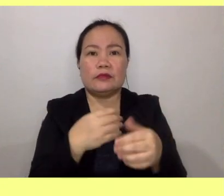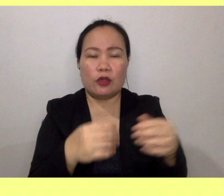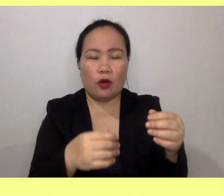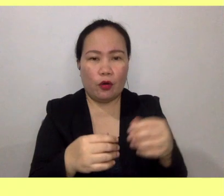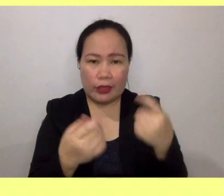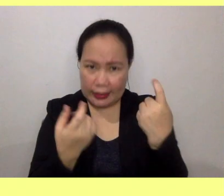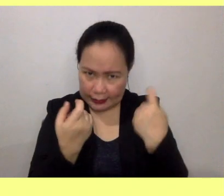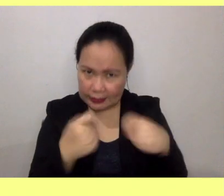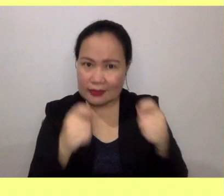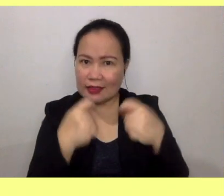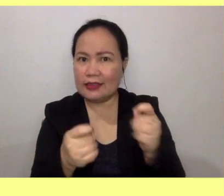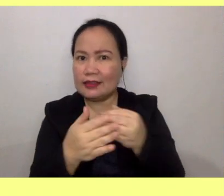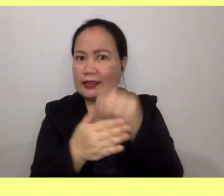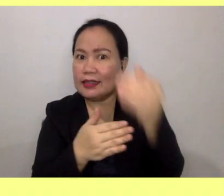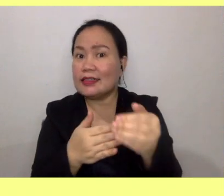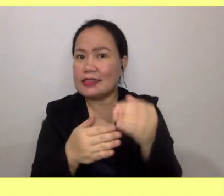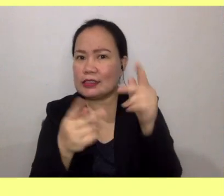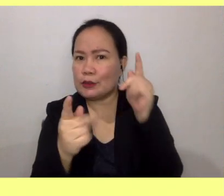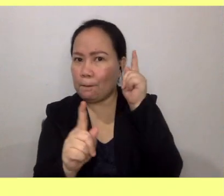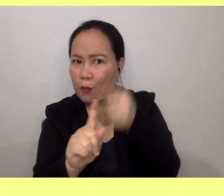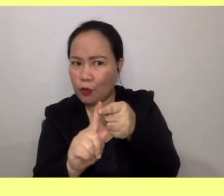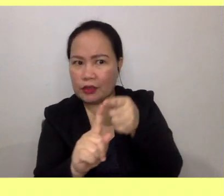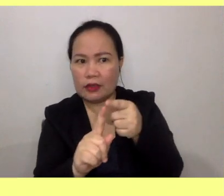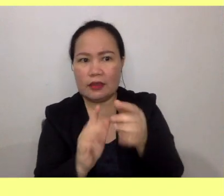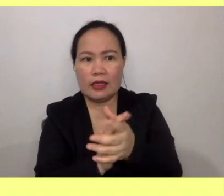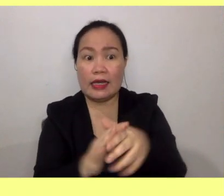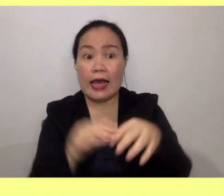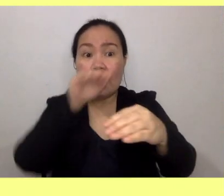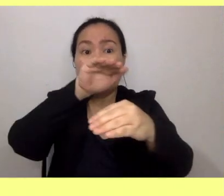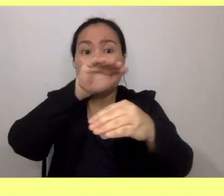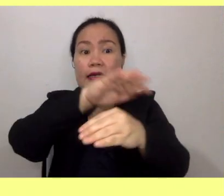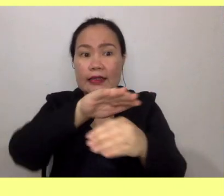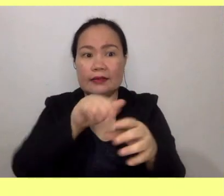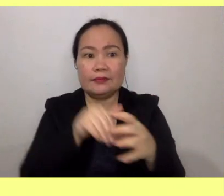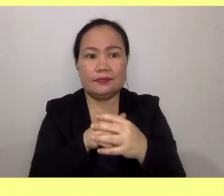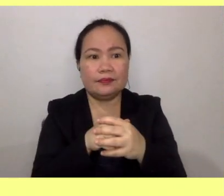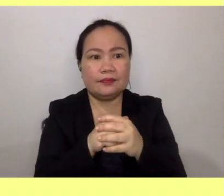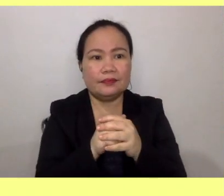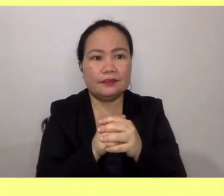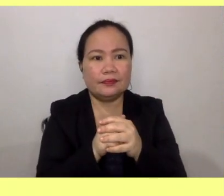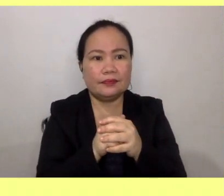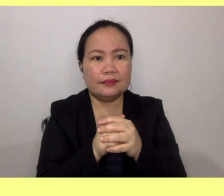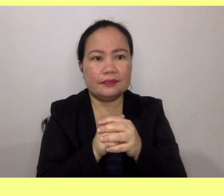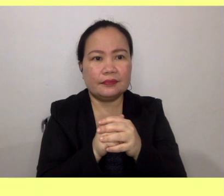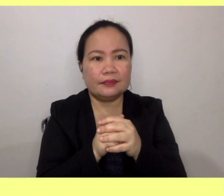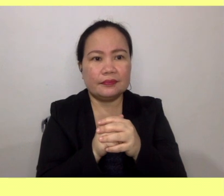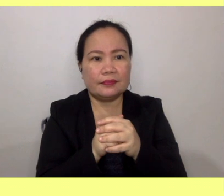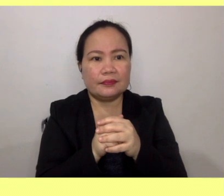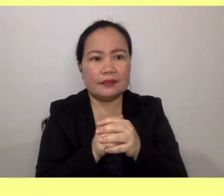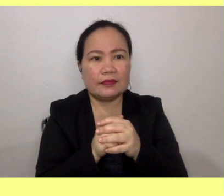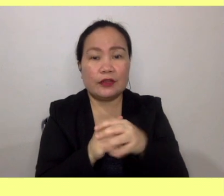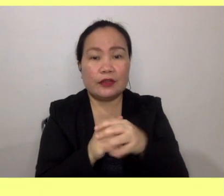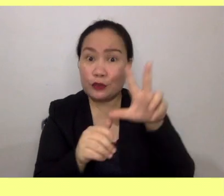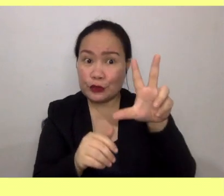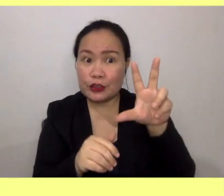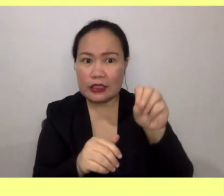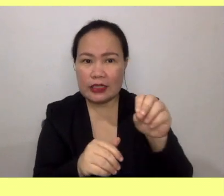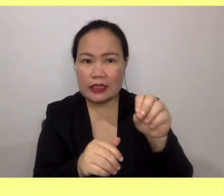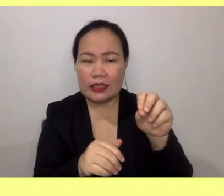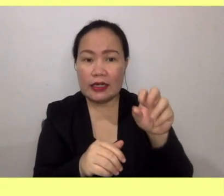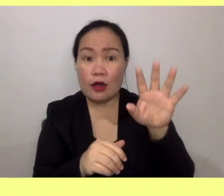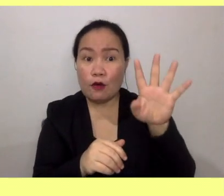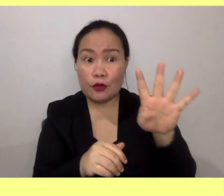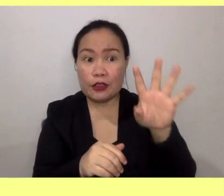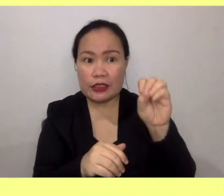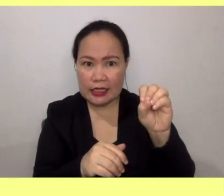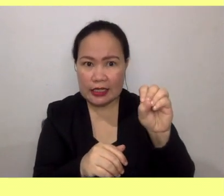ibang point. So, ito ay 40 and then So, 5, 10, 15, 20, 25,